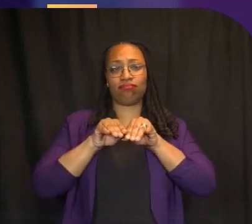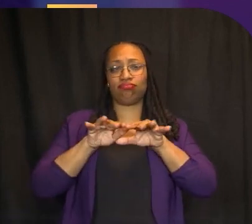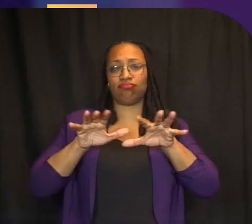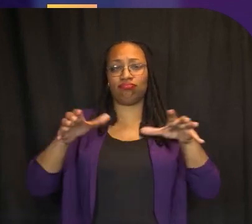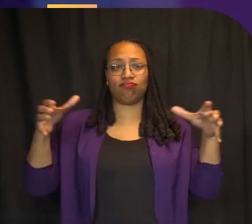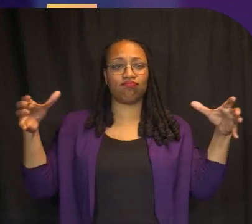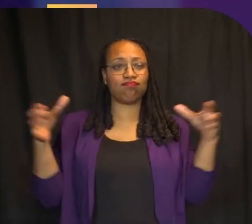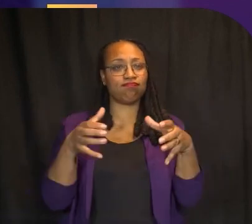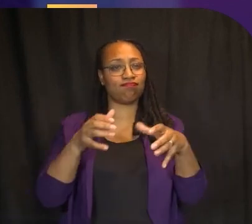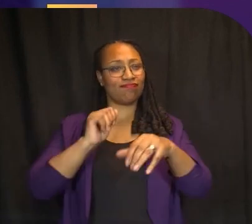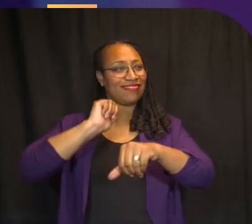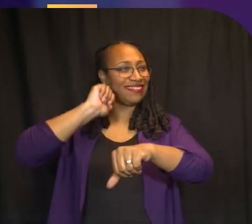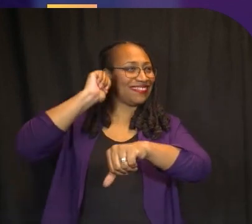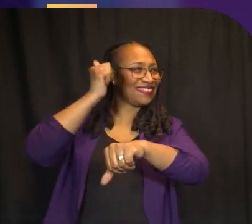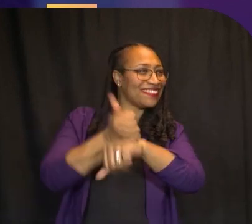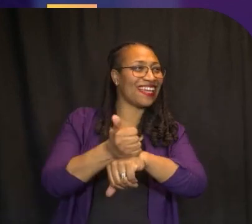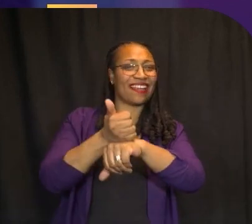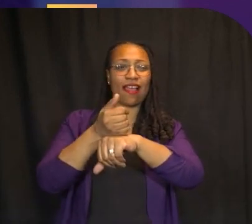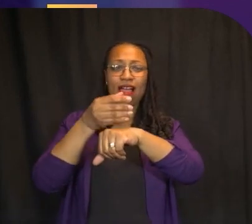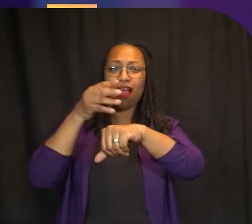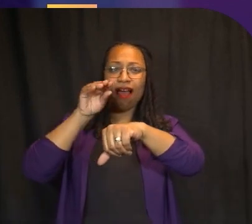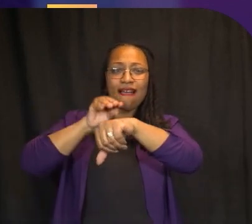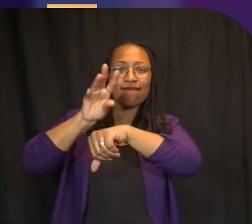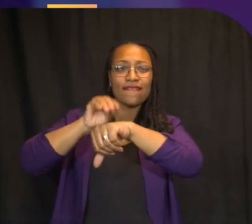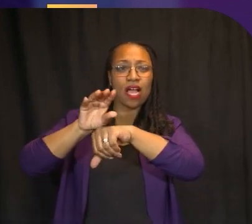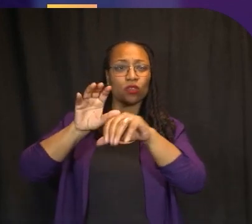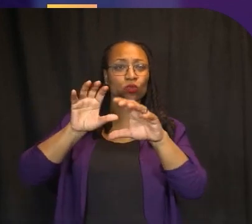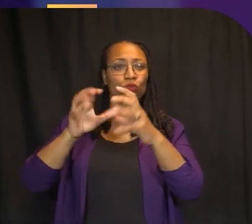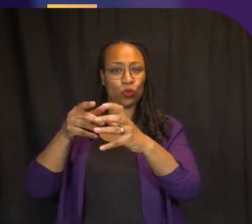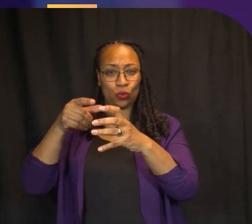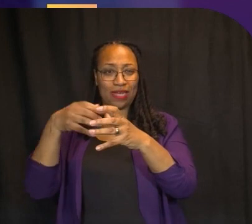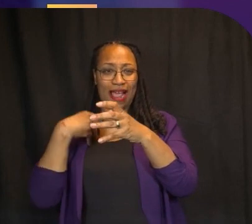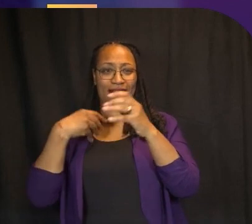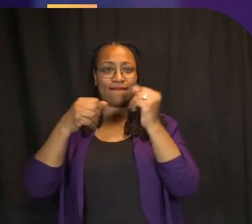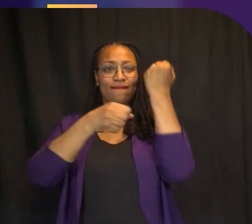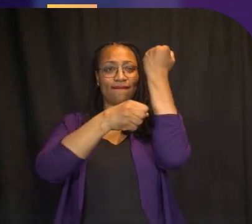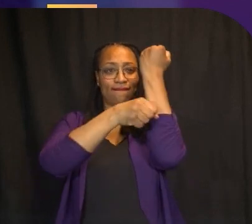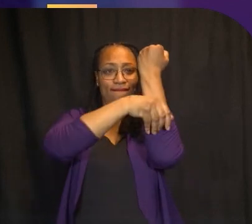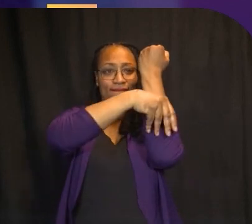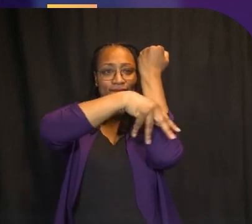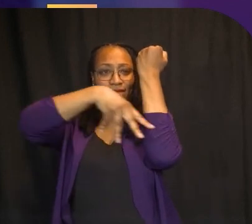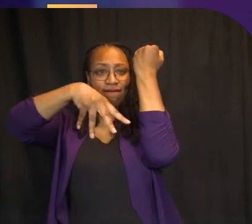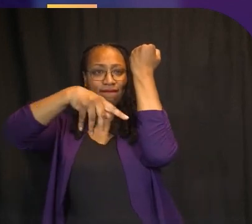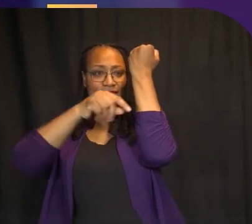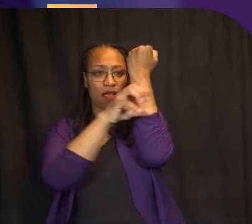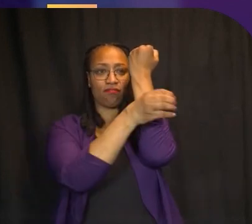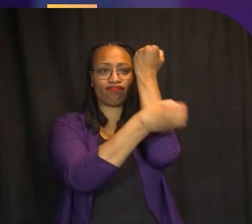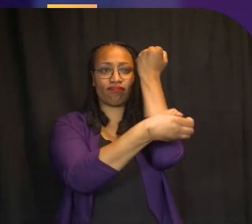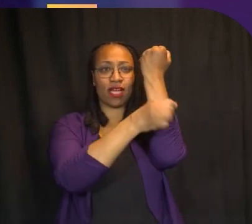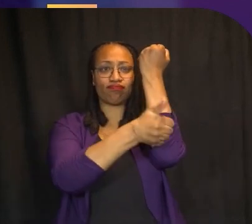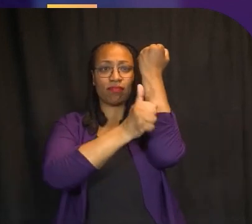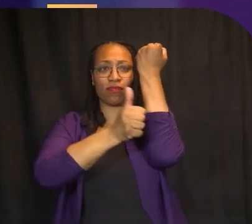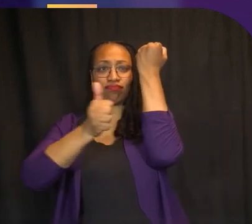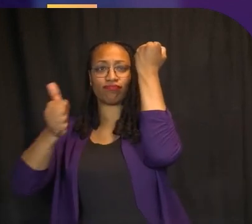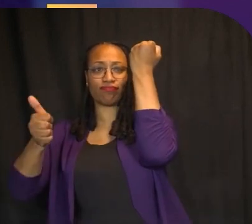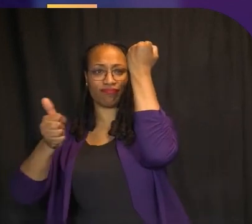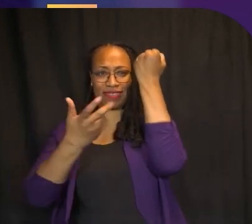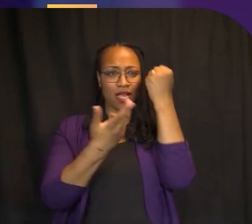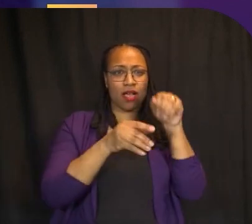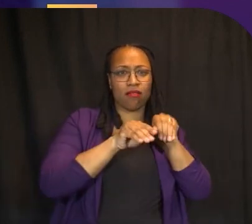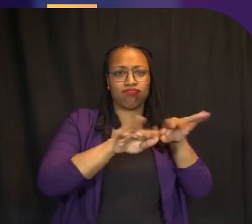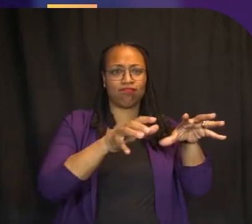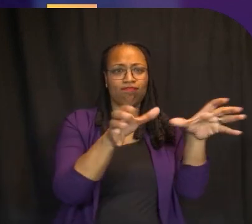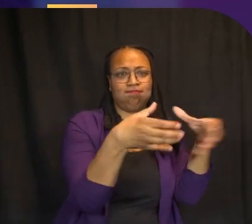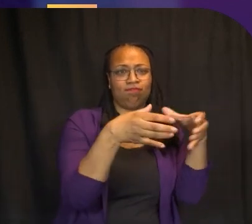We share a common purpose to accelerate change on disability inclusion, and we value the incredible leadership, advocacy,